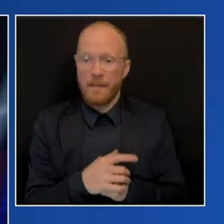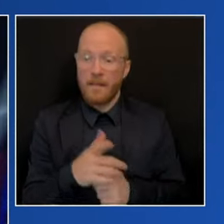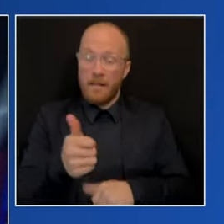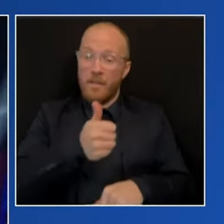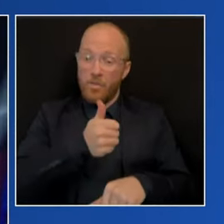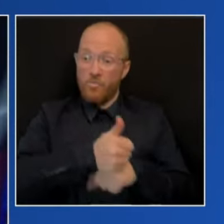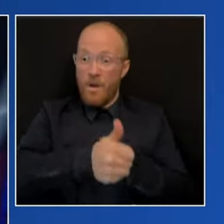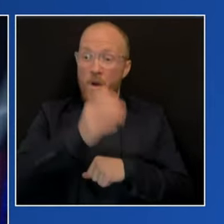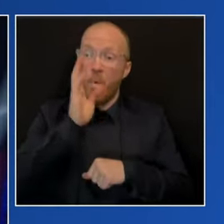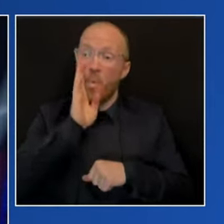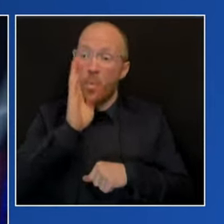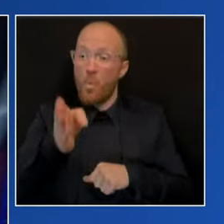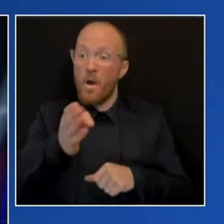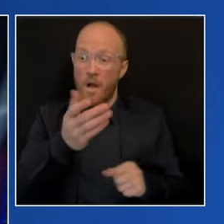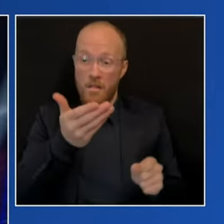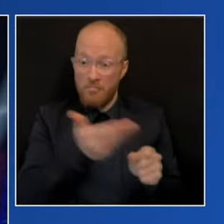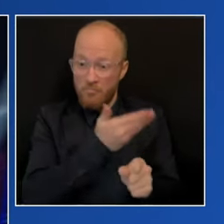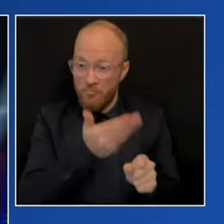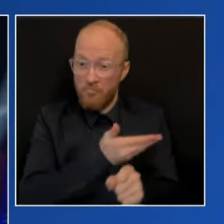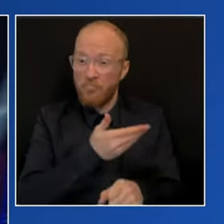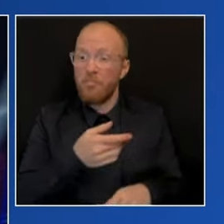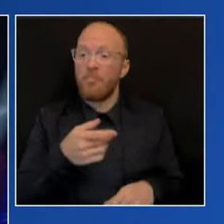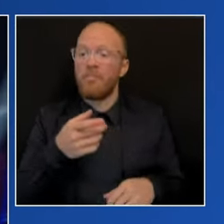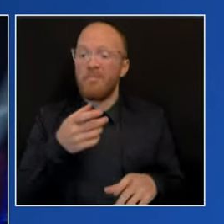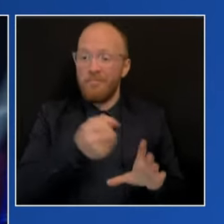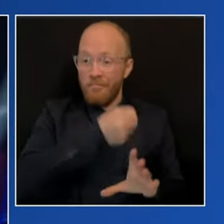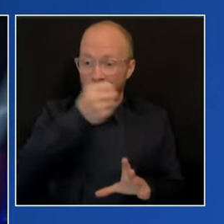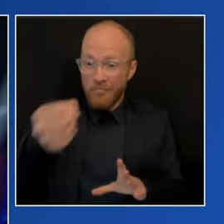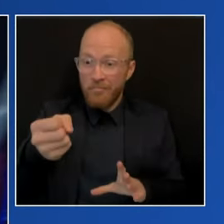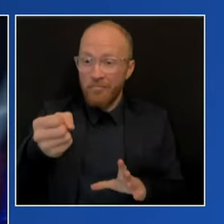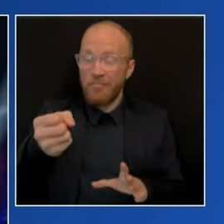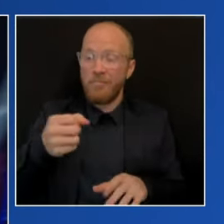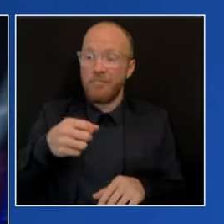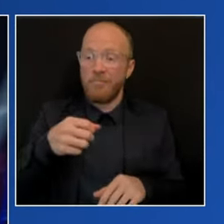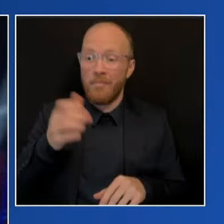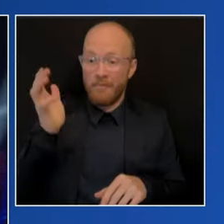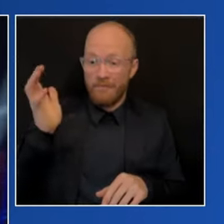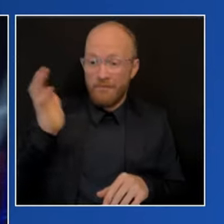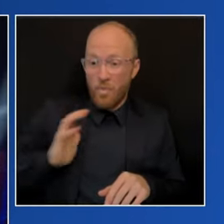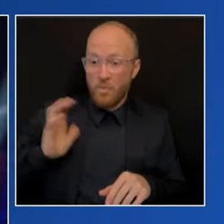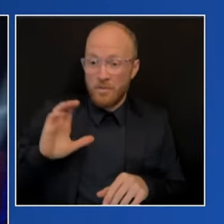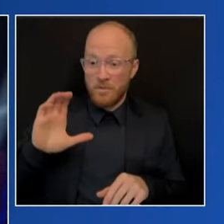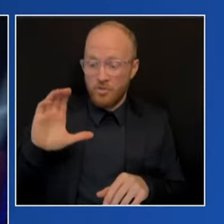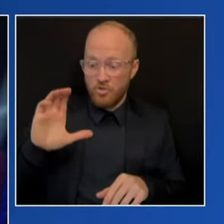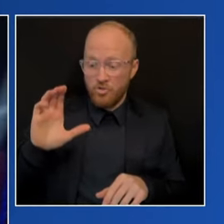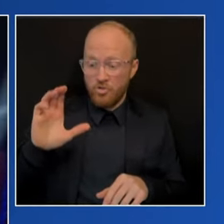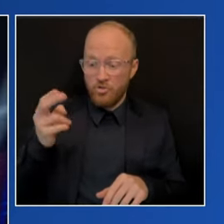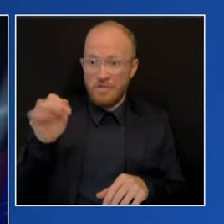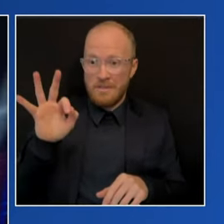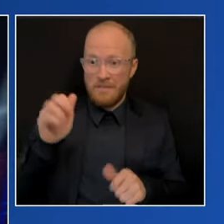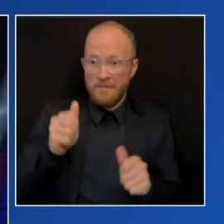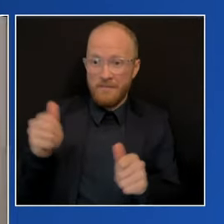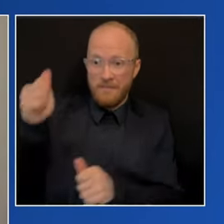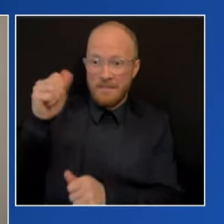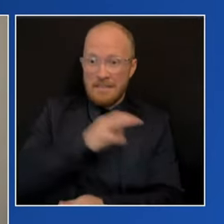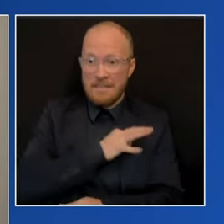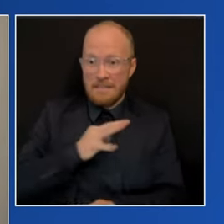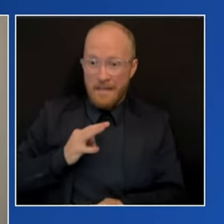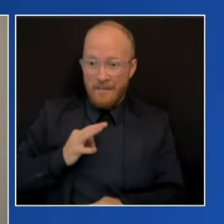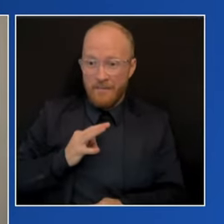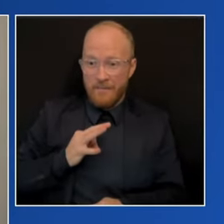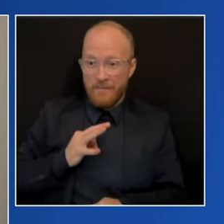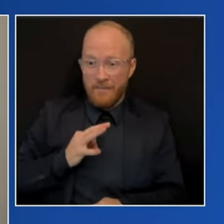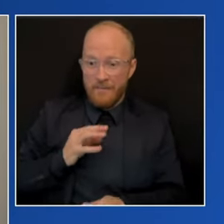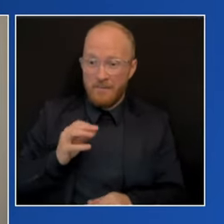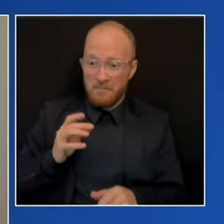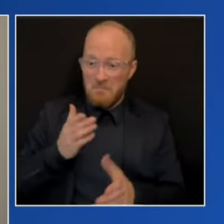with the death penalty. Says he should be put to death because the chairman put his oath to the